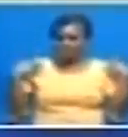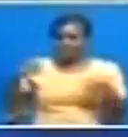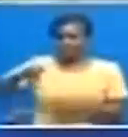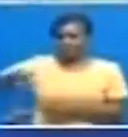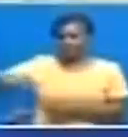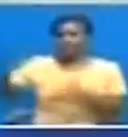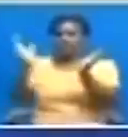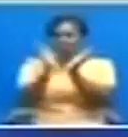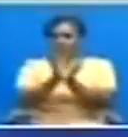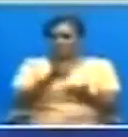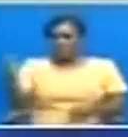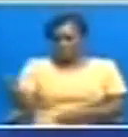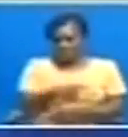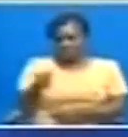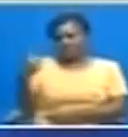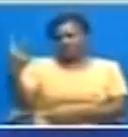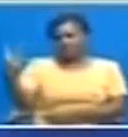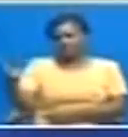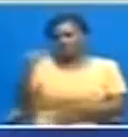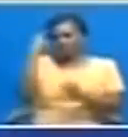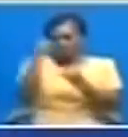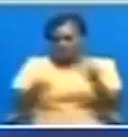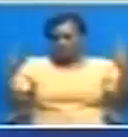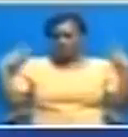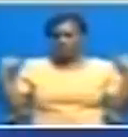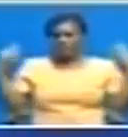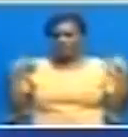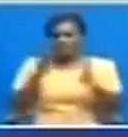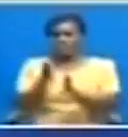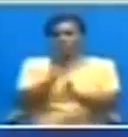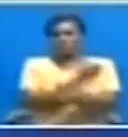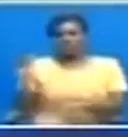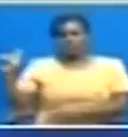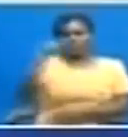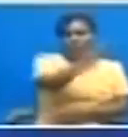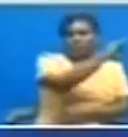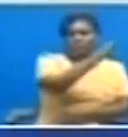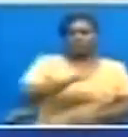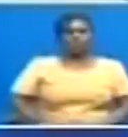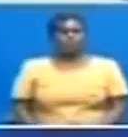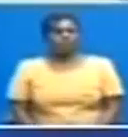Hockey Stadium for nearly 2 months, making final touches before they depart for the continental showpiece.